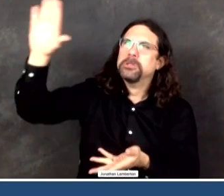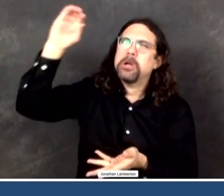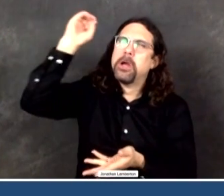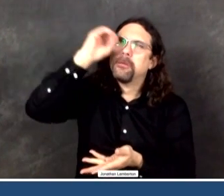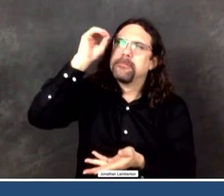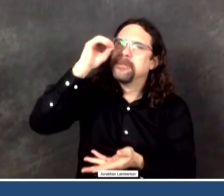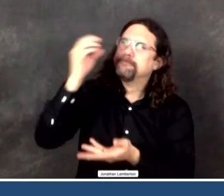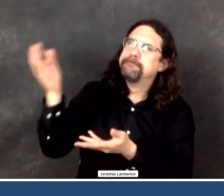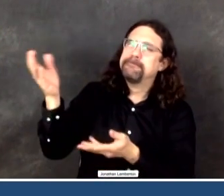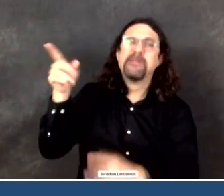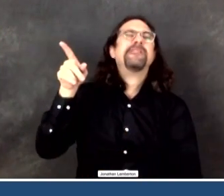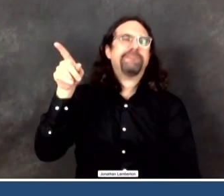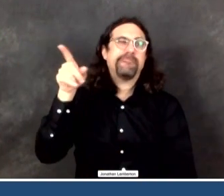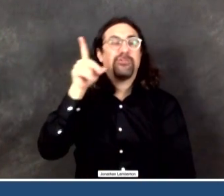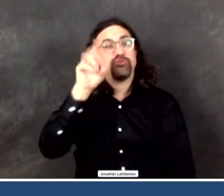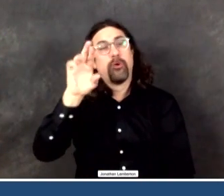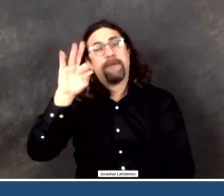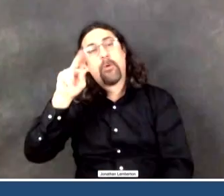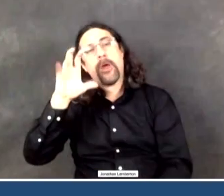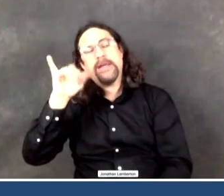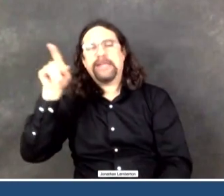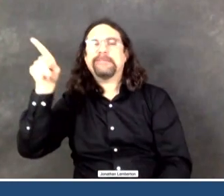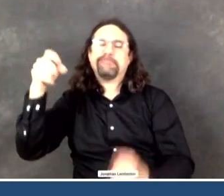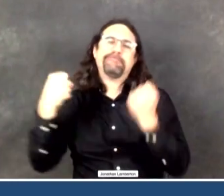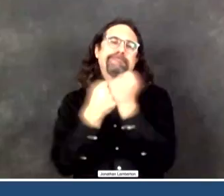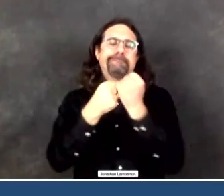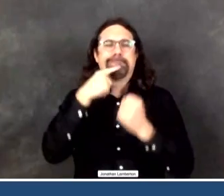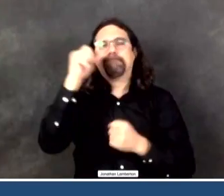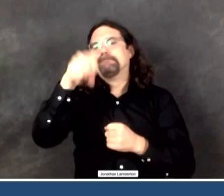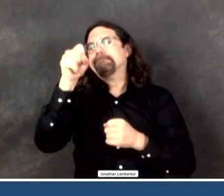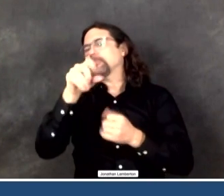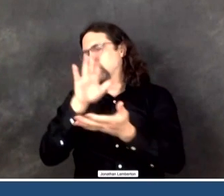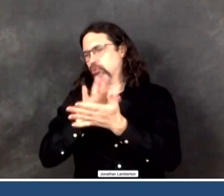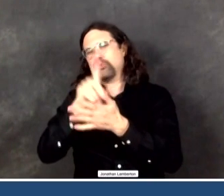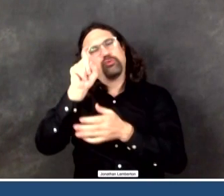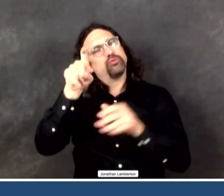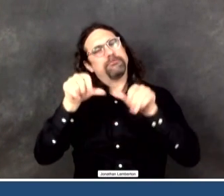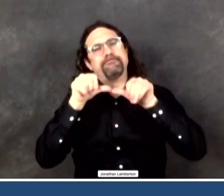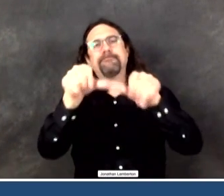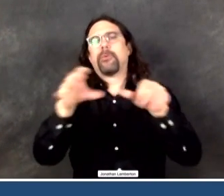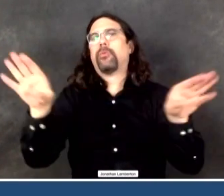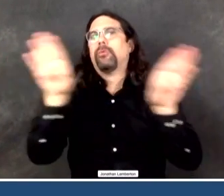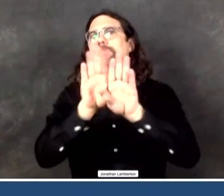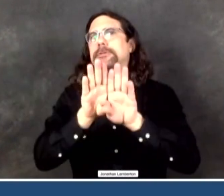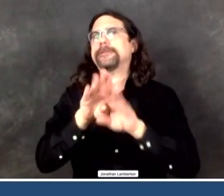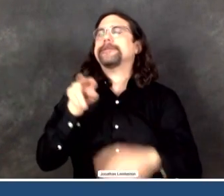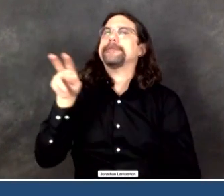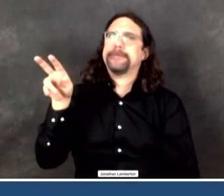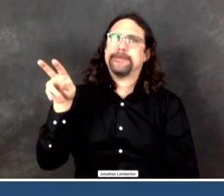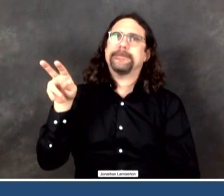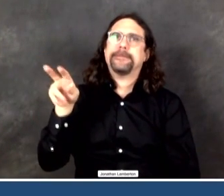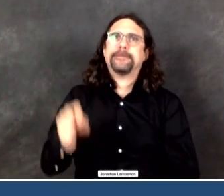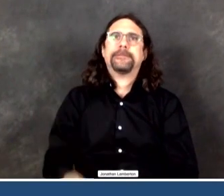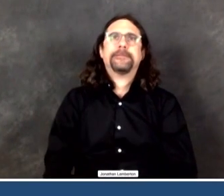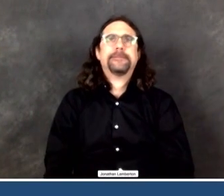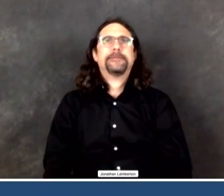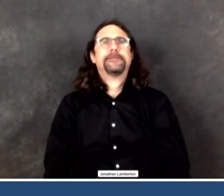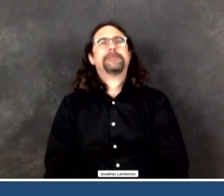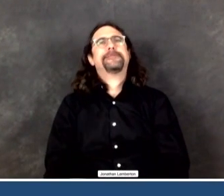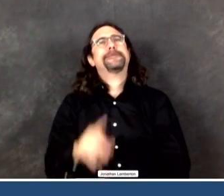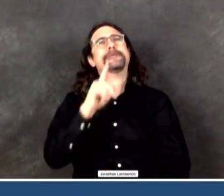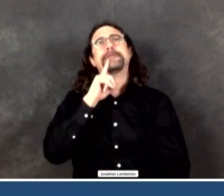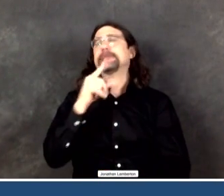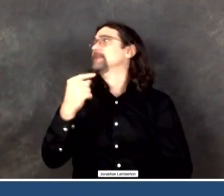careful, because the most important mission for all of us in New York City and all of us in this country is to end this